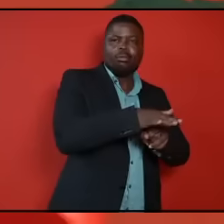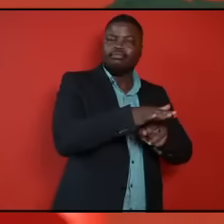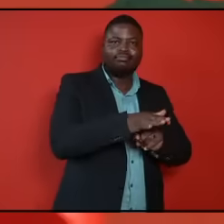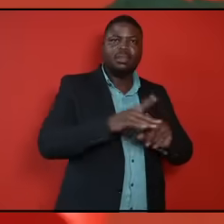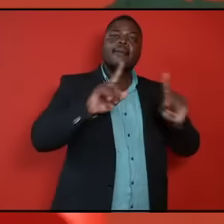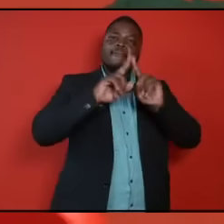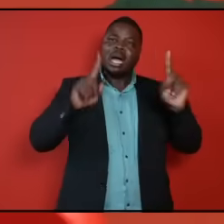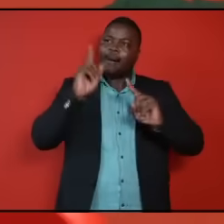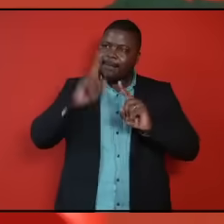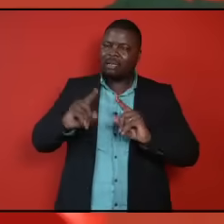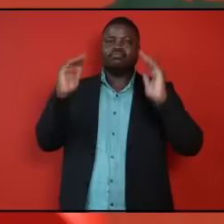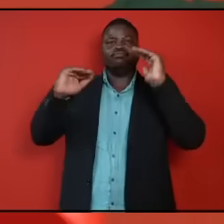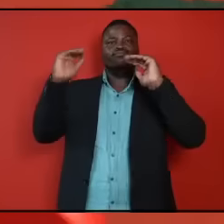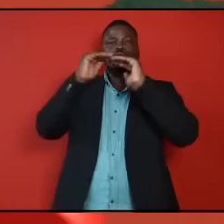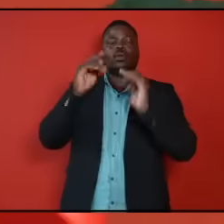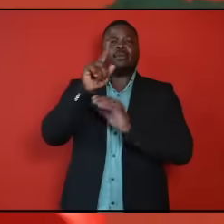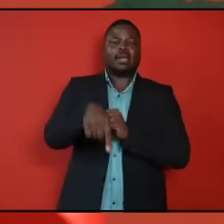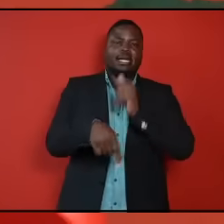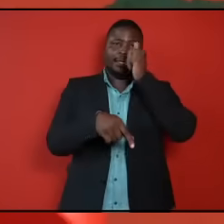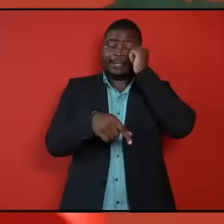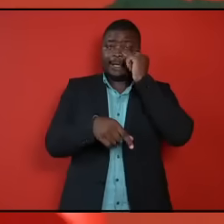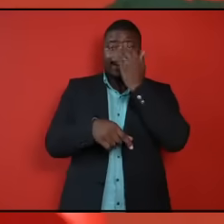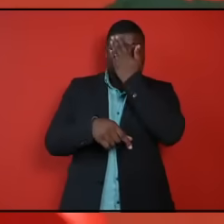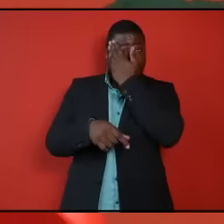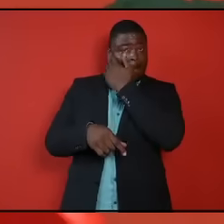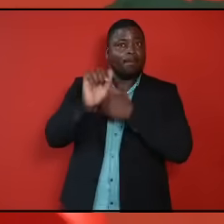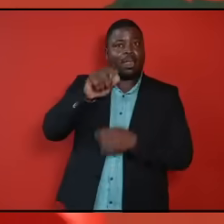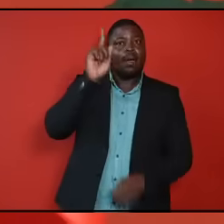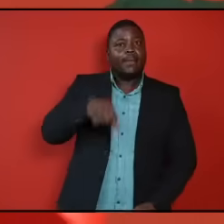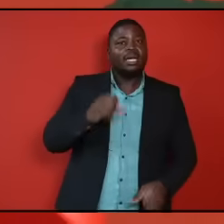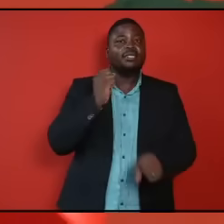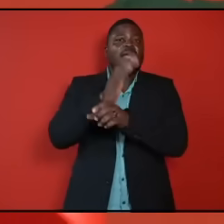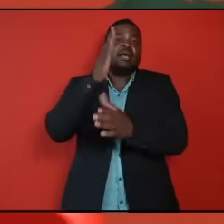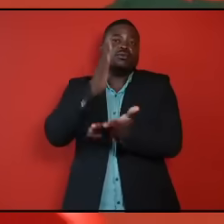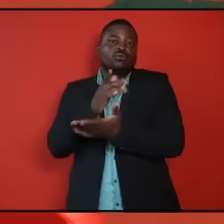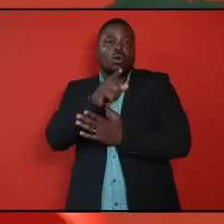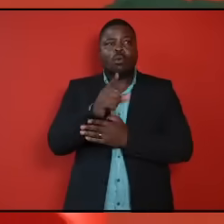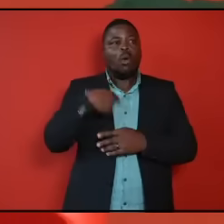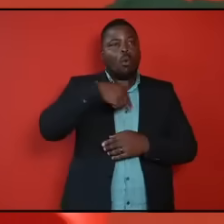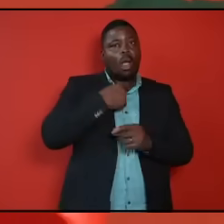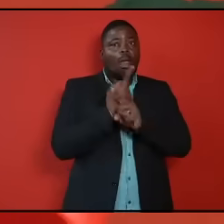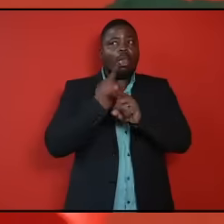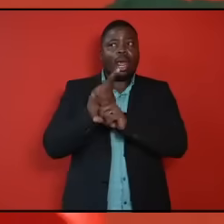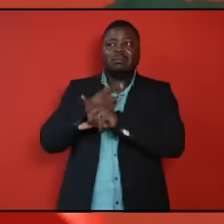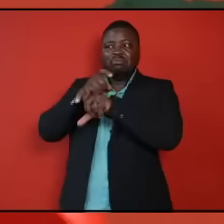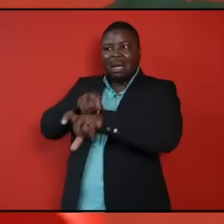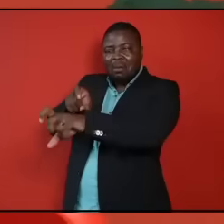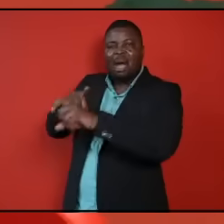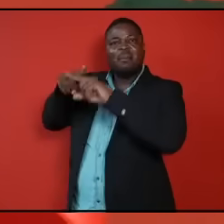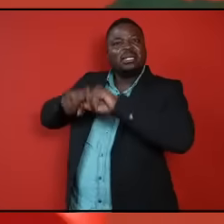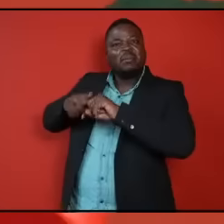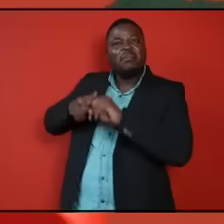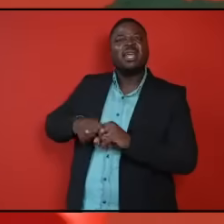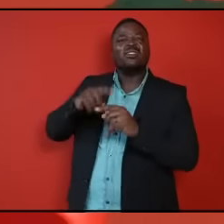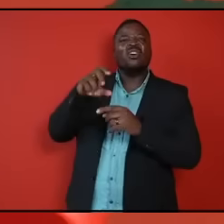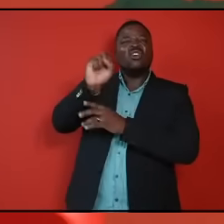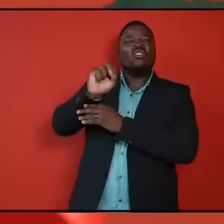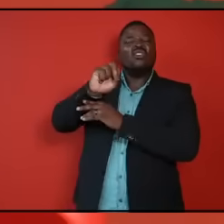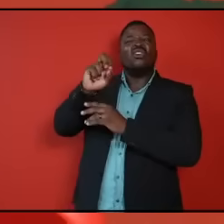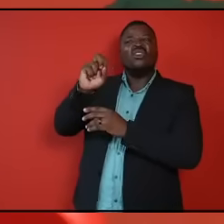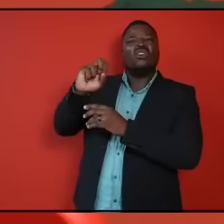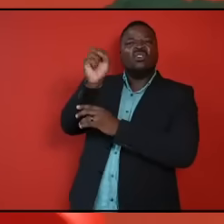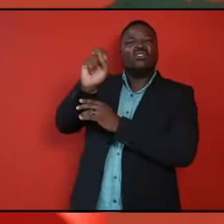South-to-South relations, reduce dependency on US dollar oppose foreign military bases on African